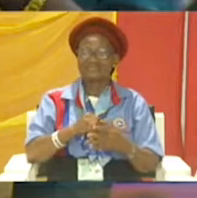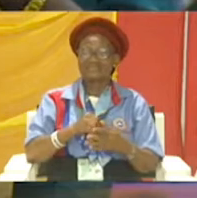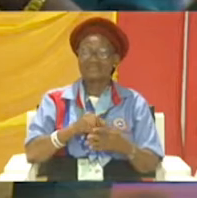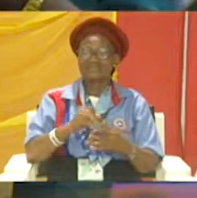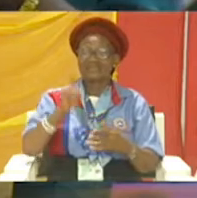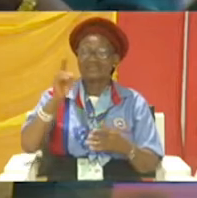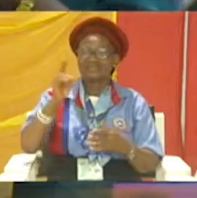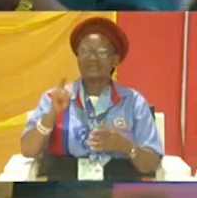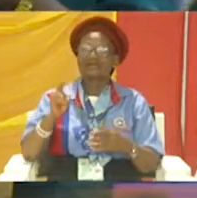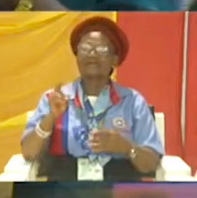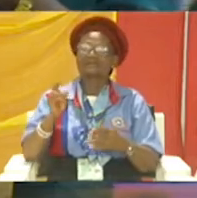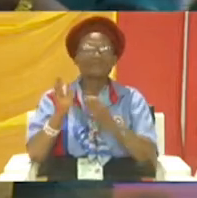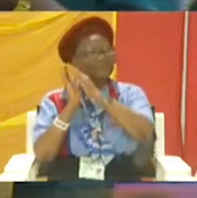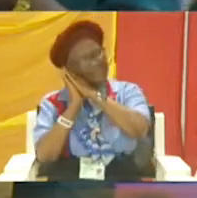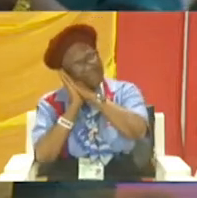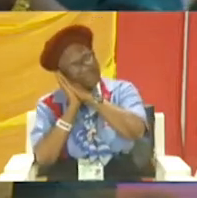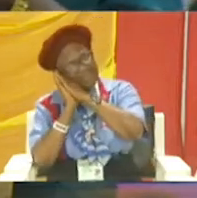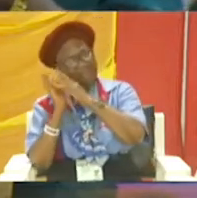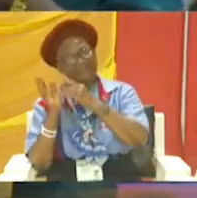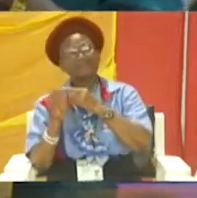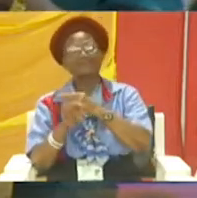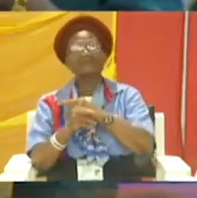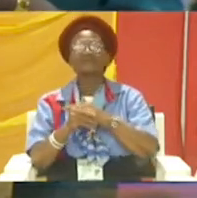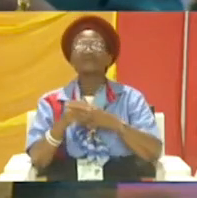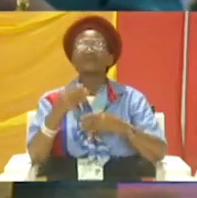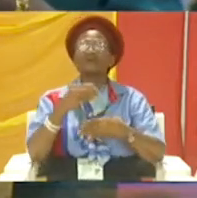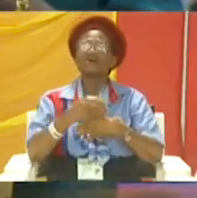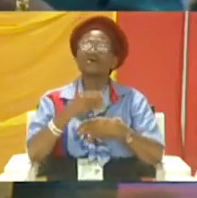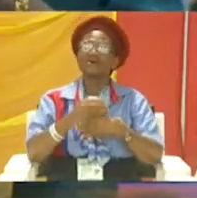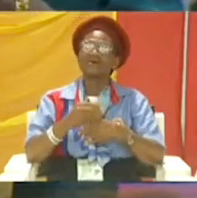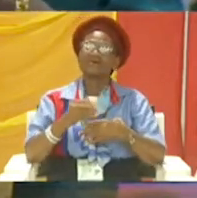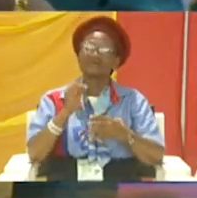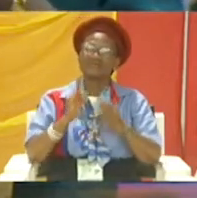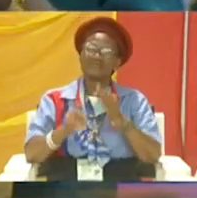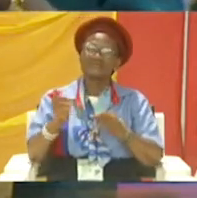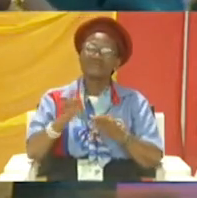projects. If you are sending it by check,